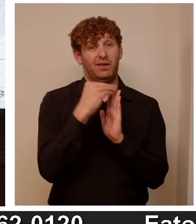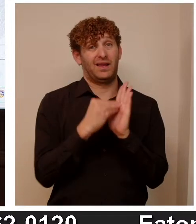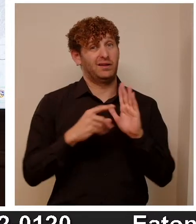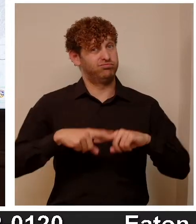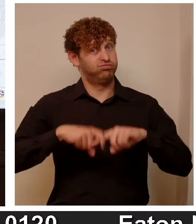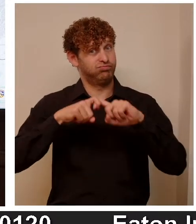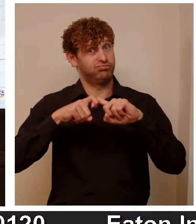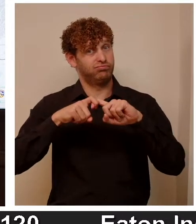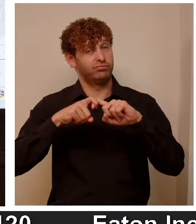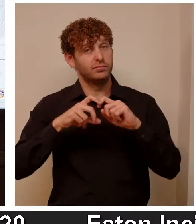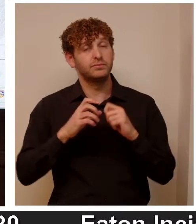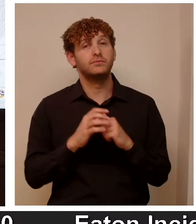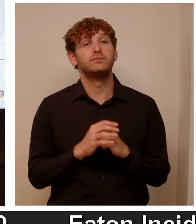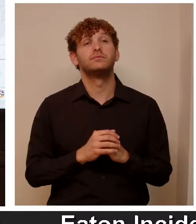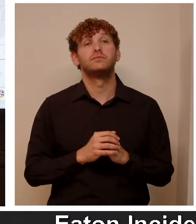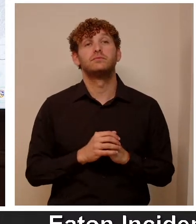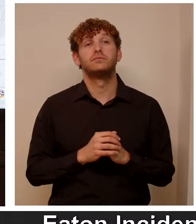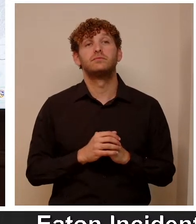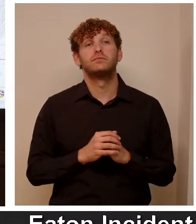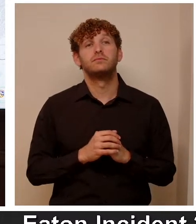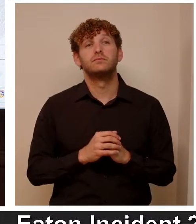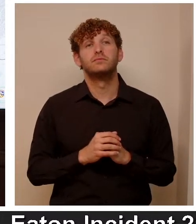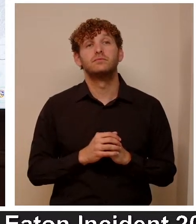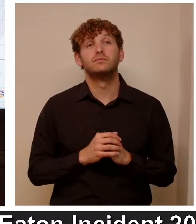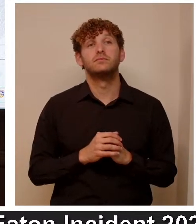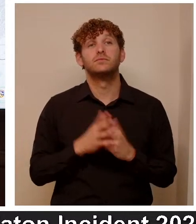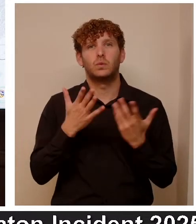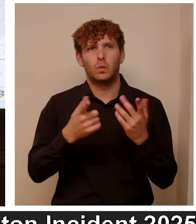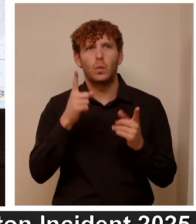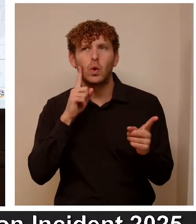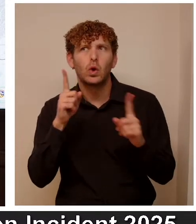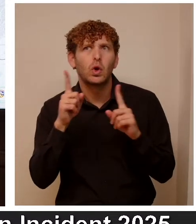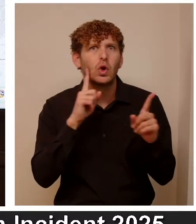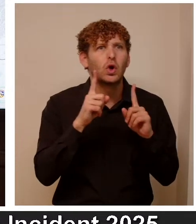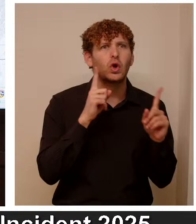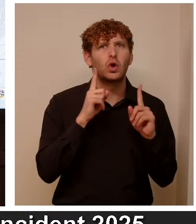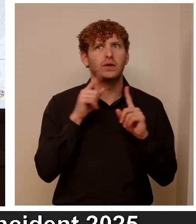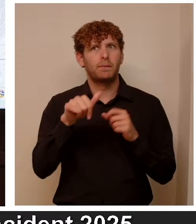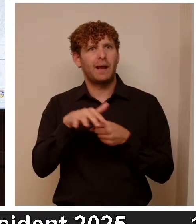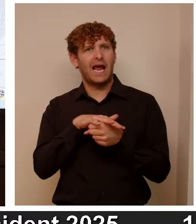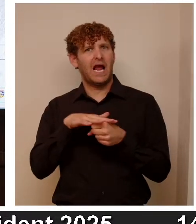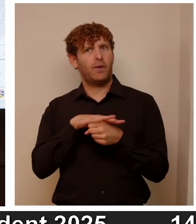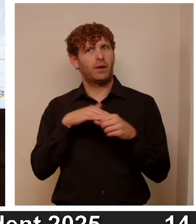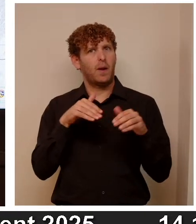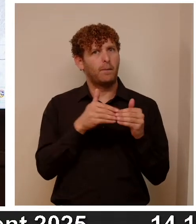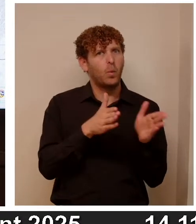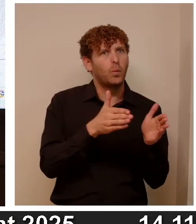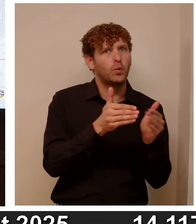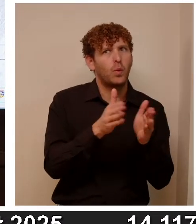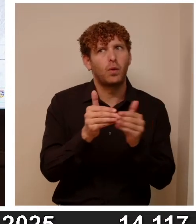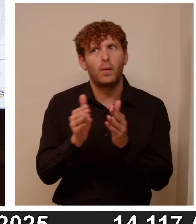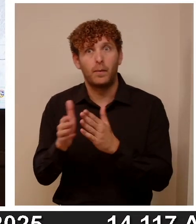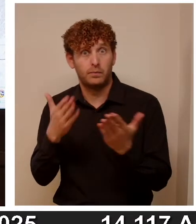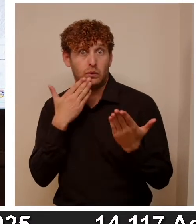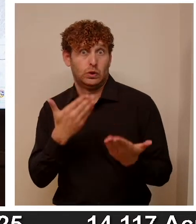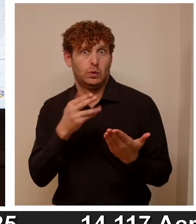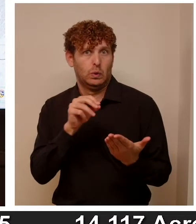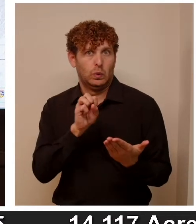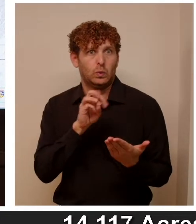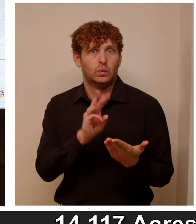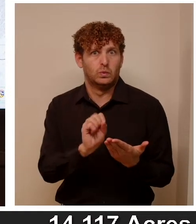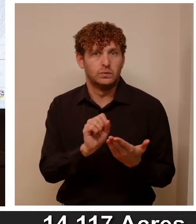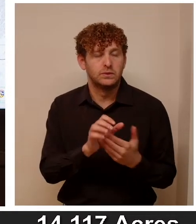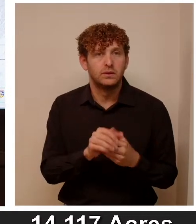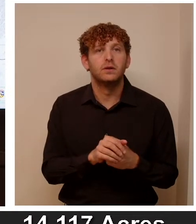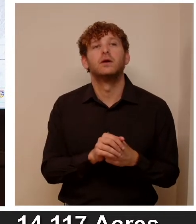also know that we heard that some of the areas are beginning to open up. That is really good news. But we also know that some of